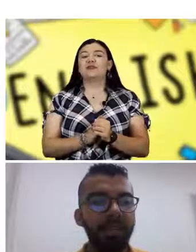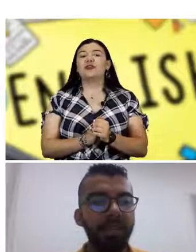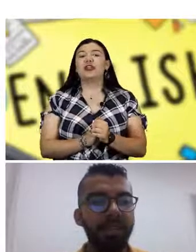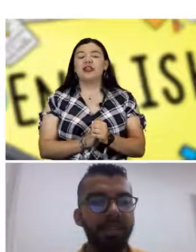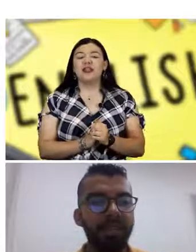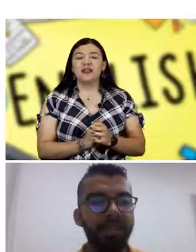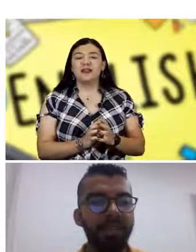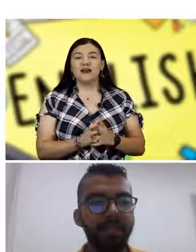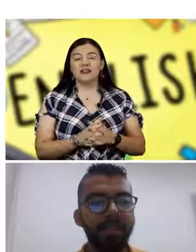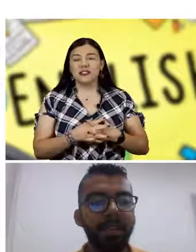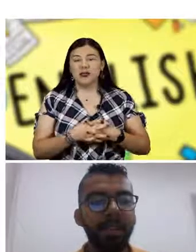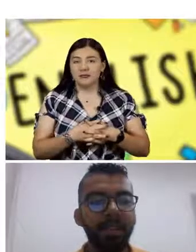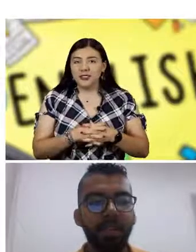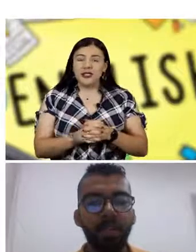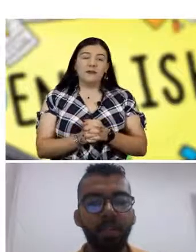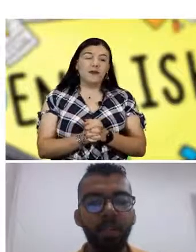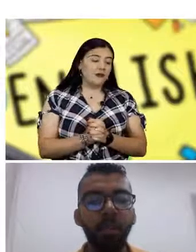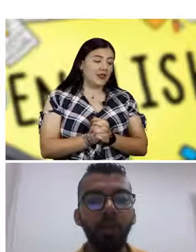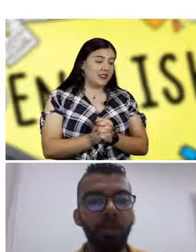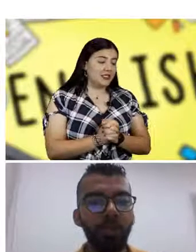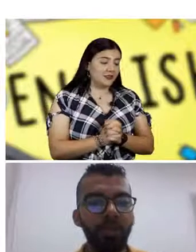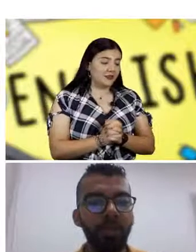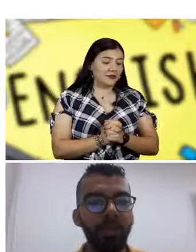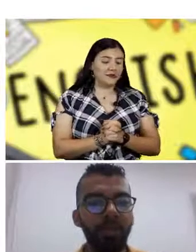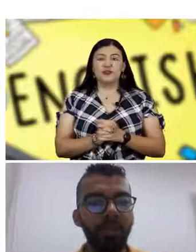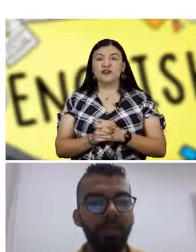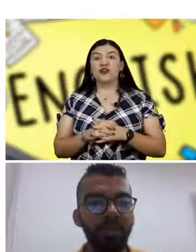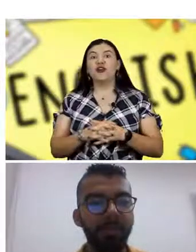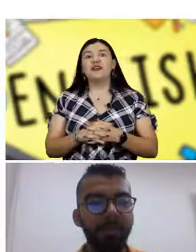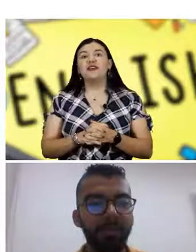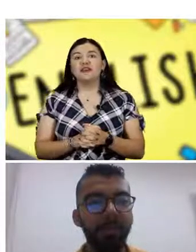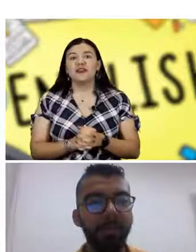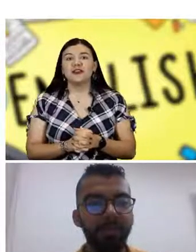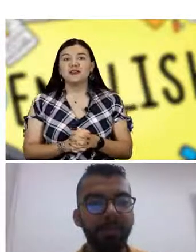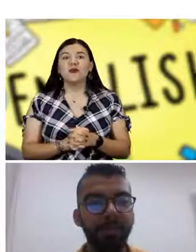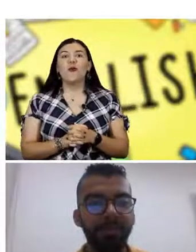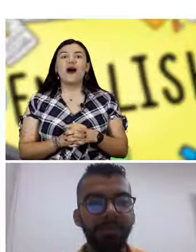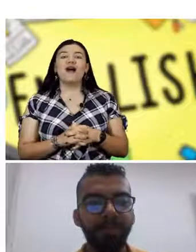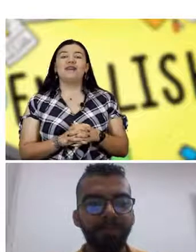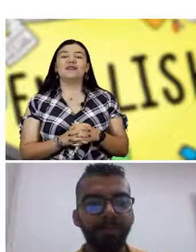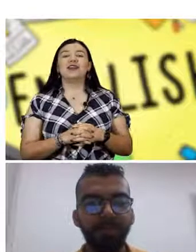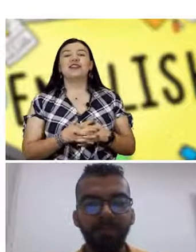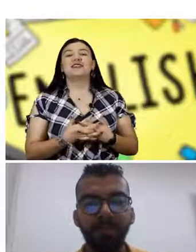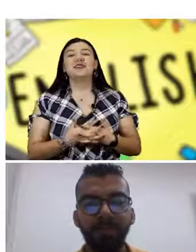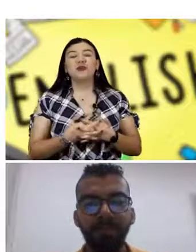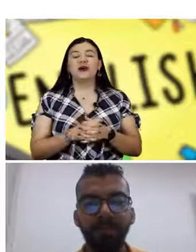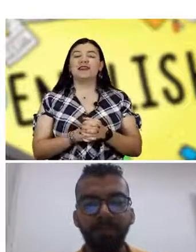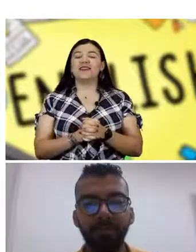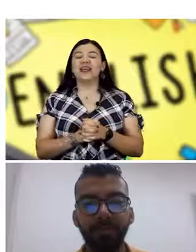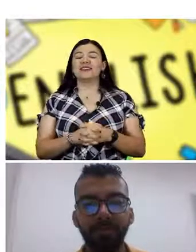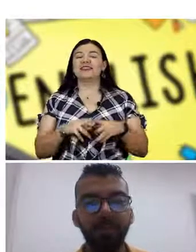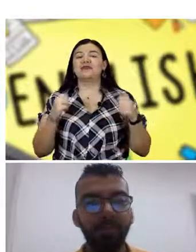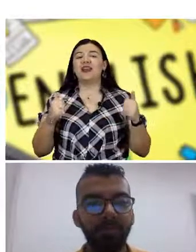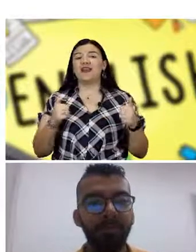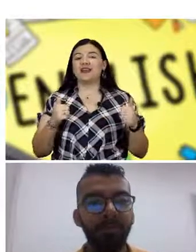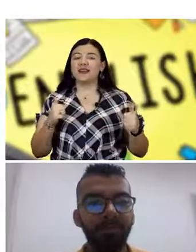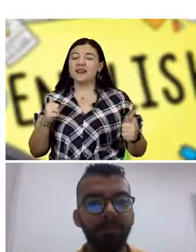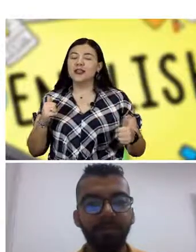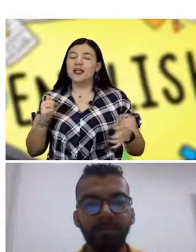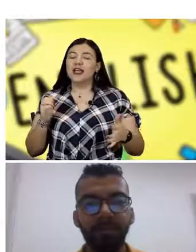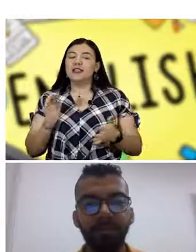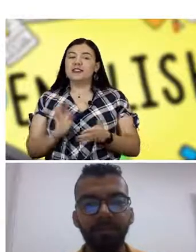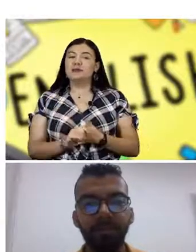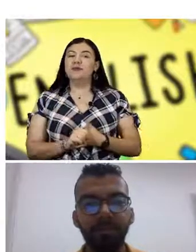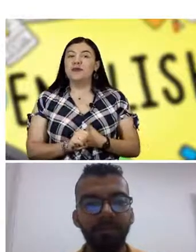is great. Awesome. Muy bien, chicos. Shoulders. Wow, that is another one. Yes, very